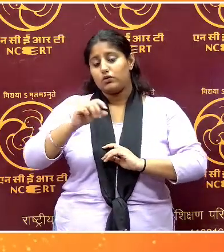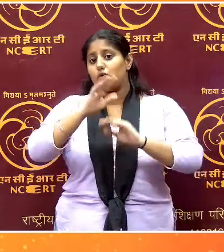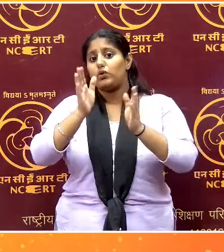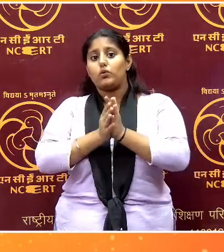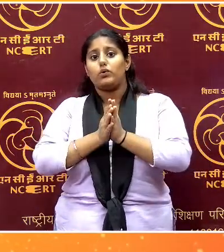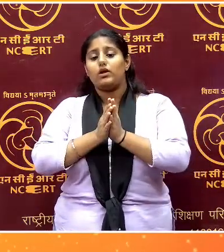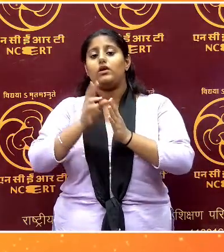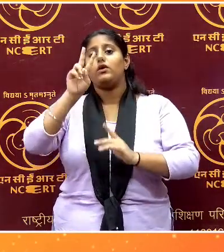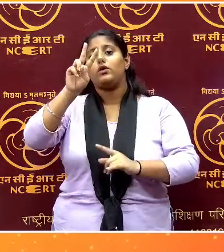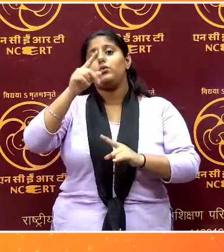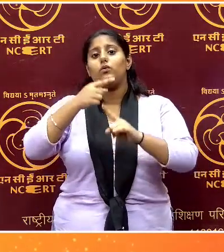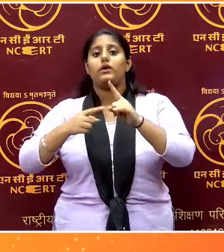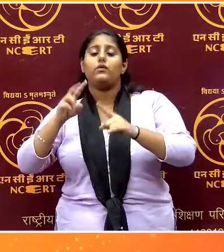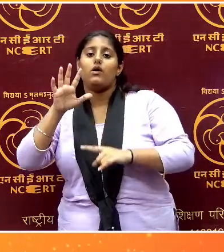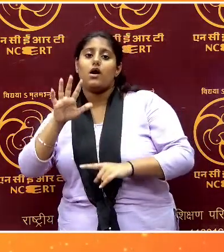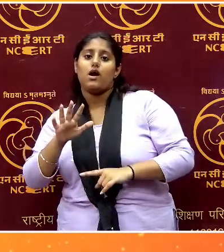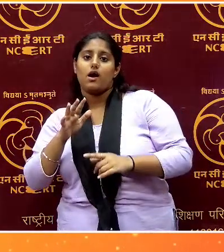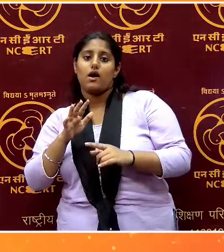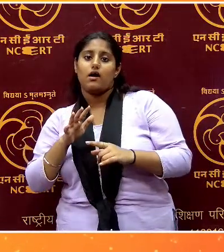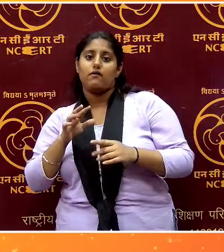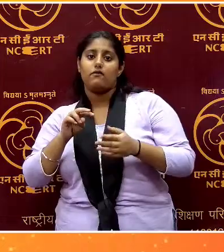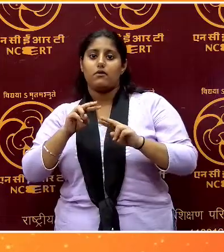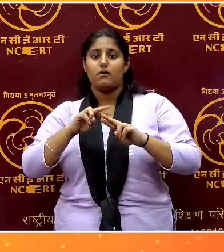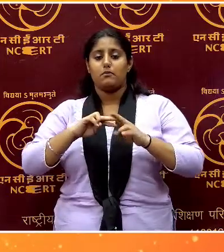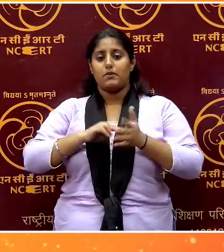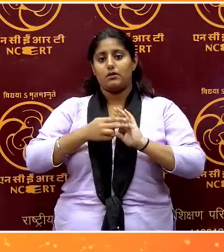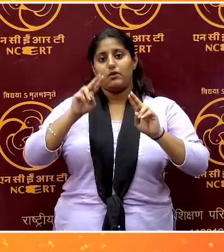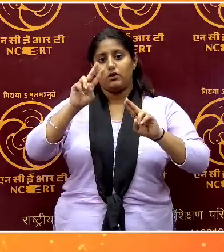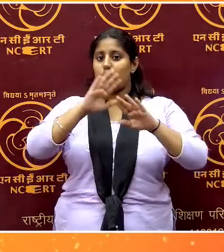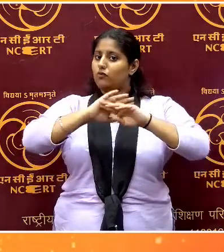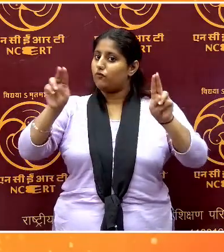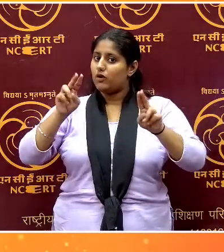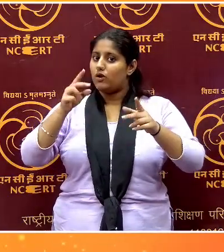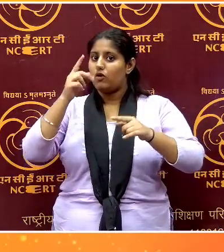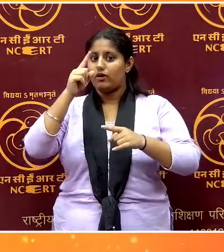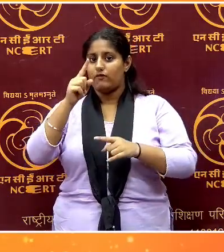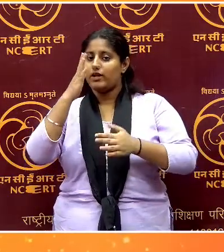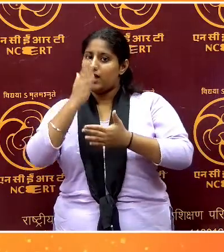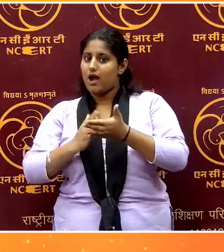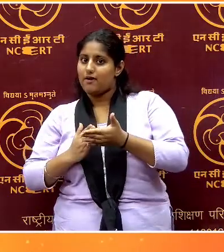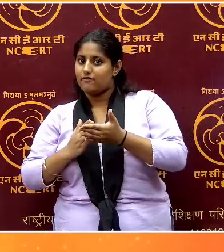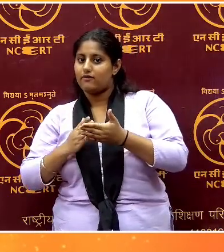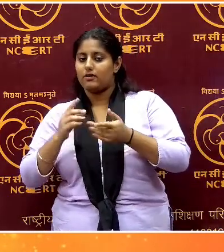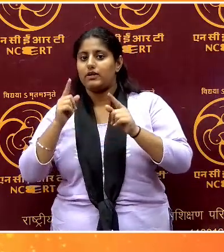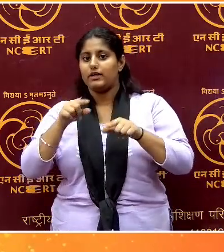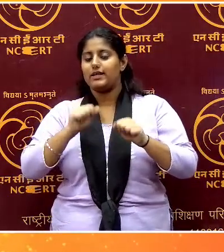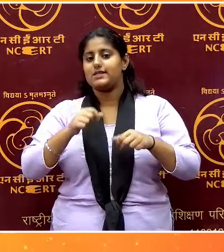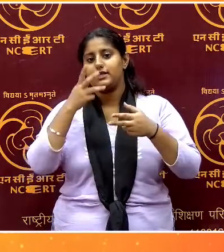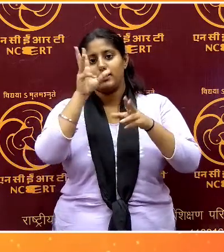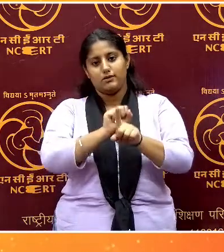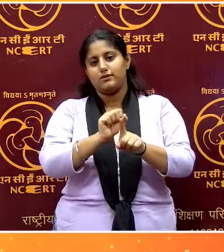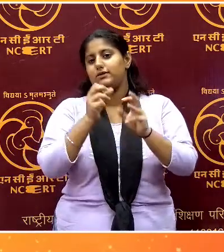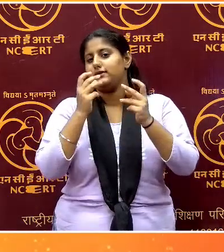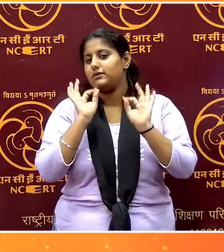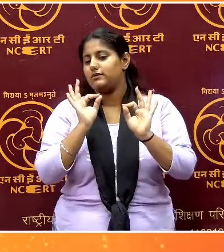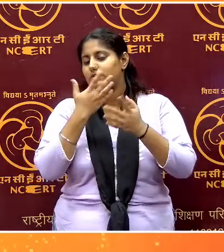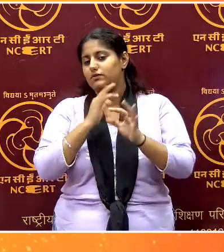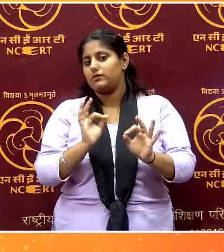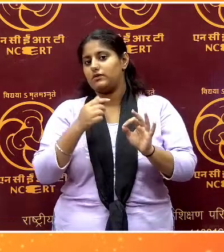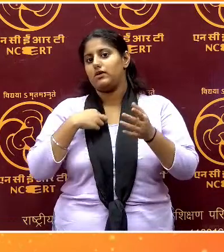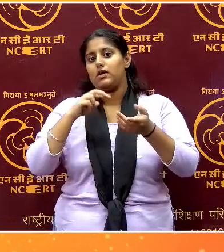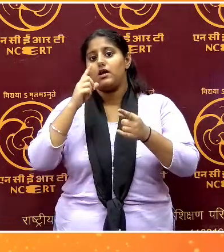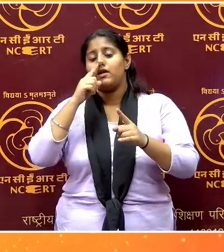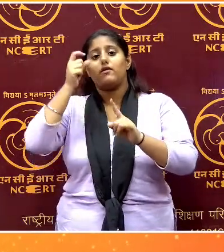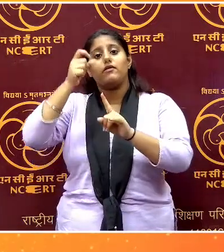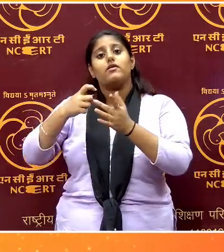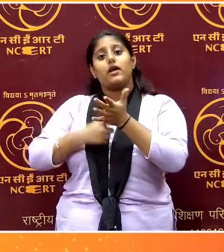here? 2 and half? 2 and 2 is completed and 1 is half. Good, very good. You noticed it beautifully. What about Rani? 3 means